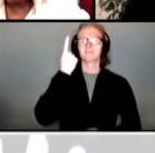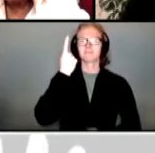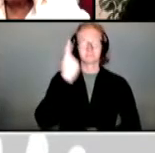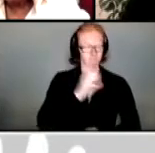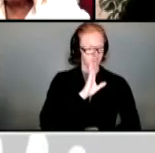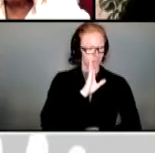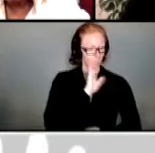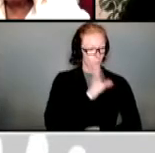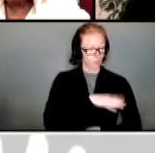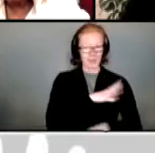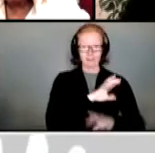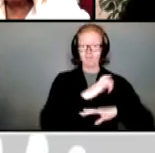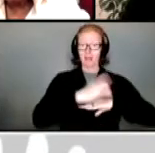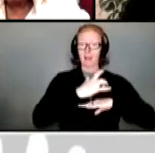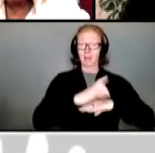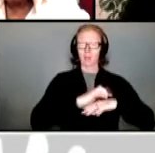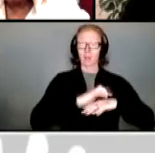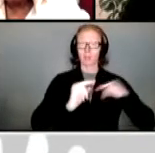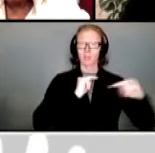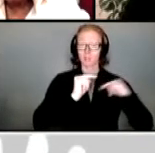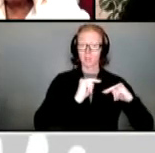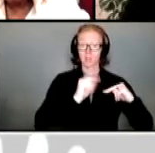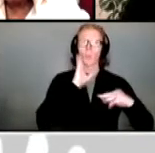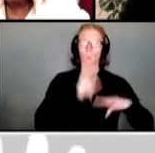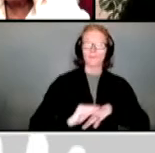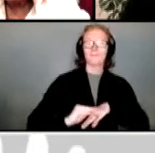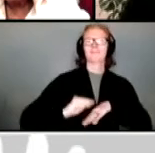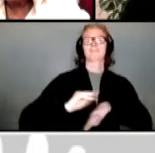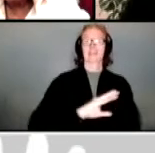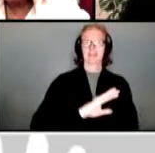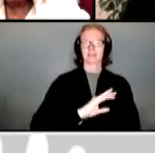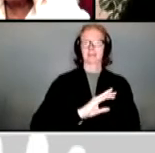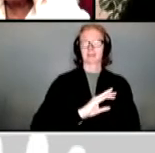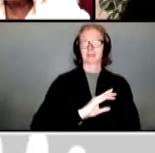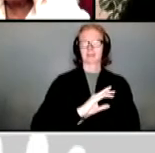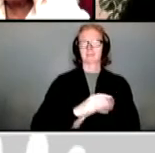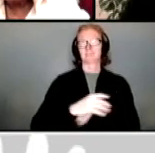put on the table, which can affect how they